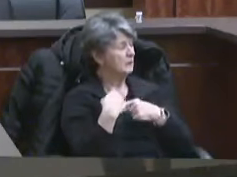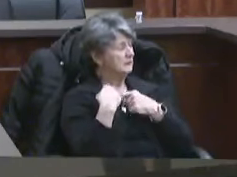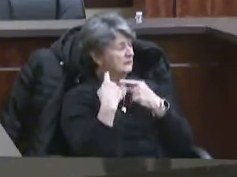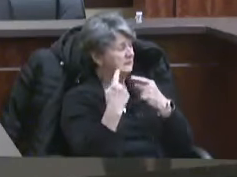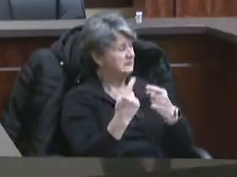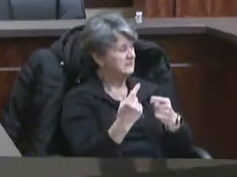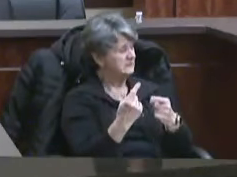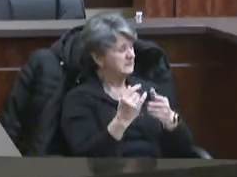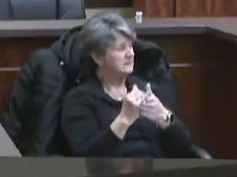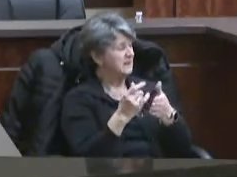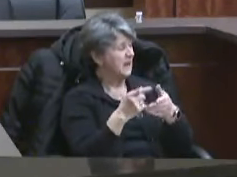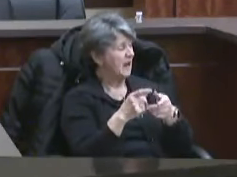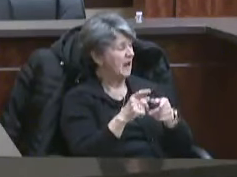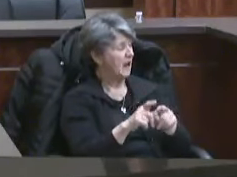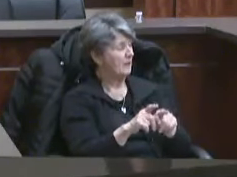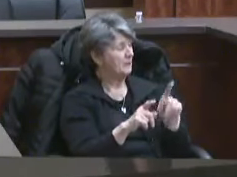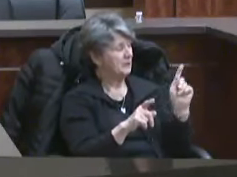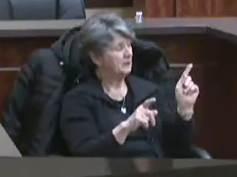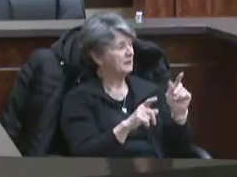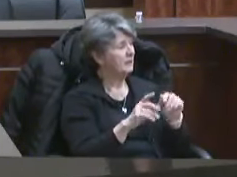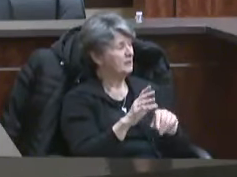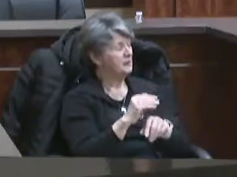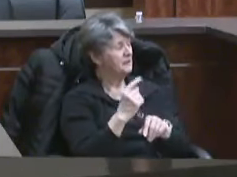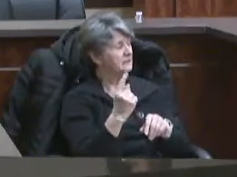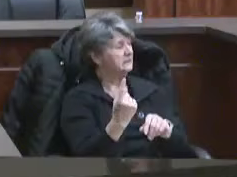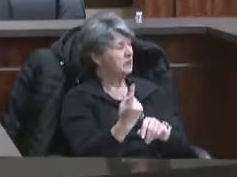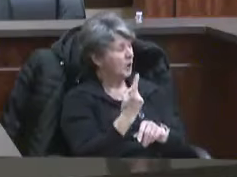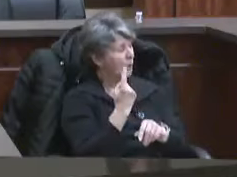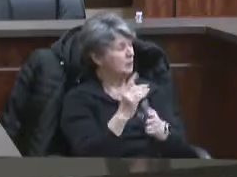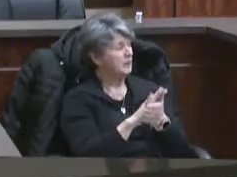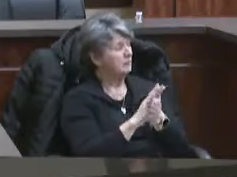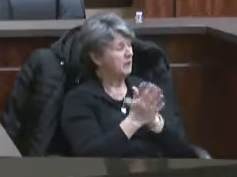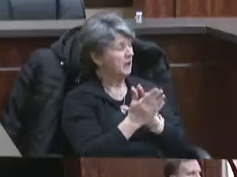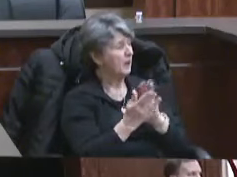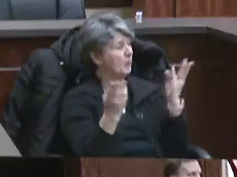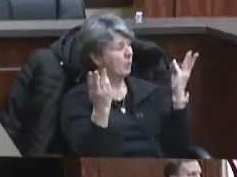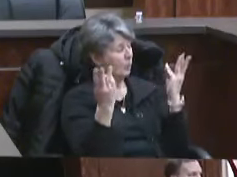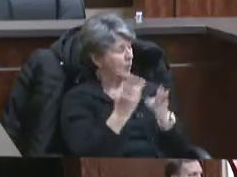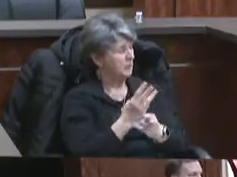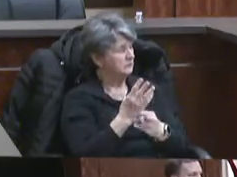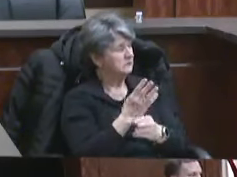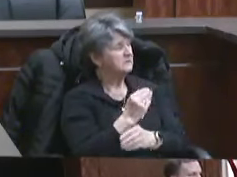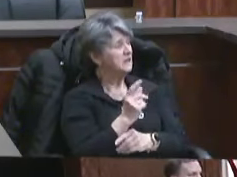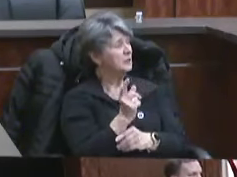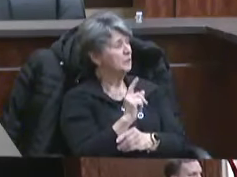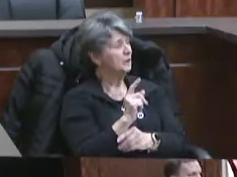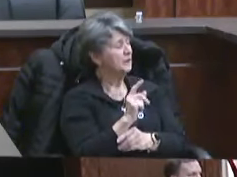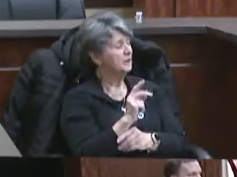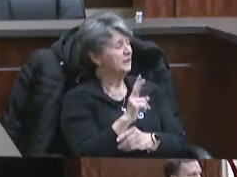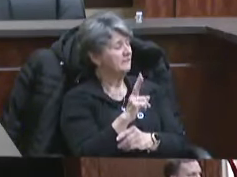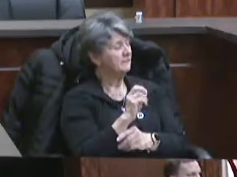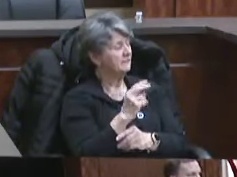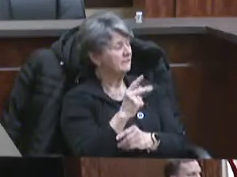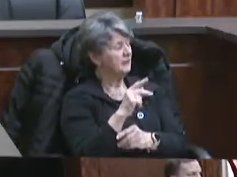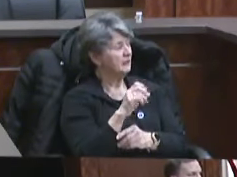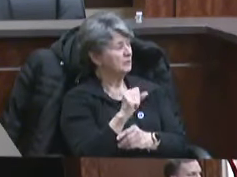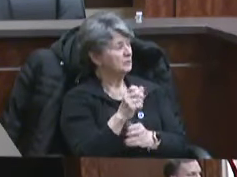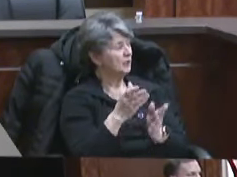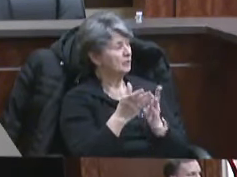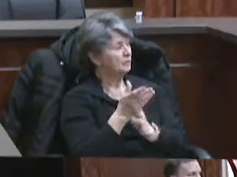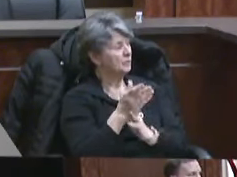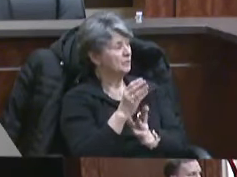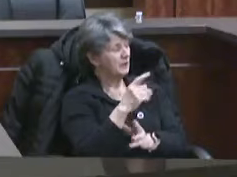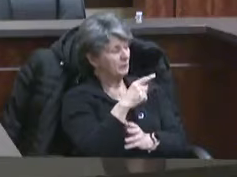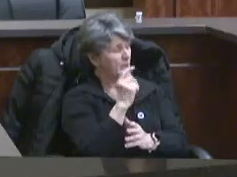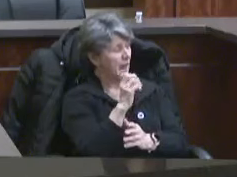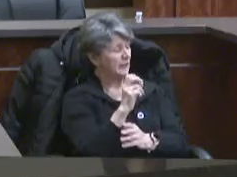aeration happened and these divots went in. And it's only gotten worse. And where the vehicles go on the blacktop and they cut the corners, there